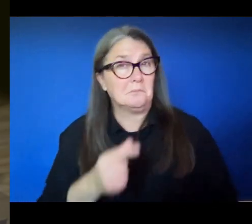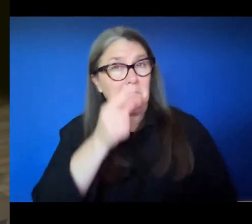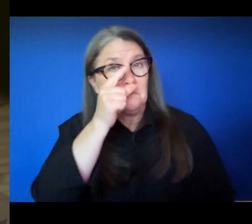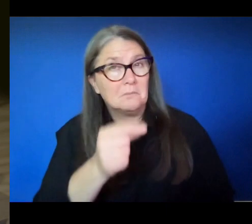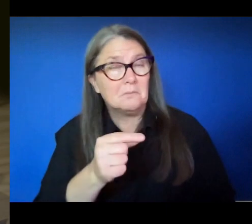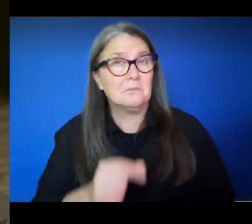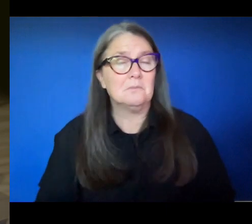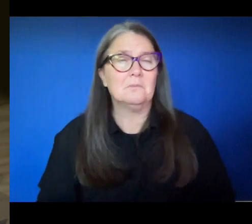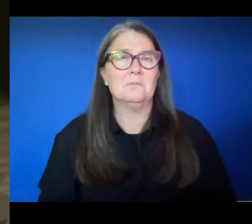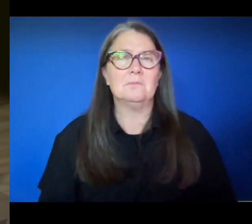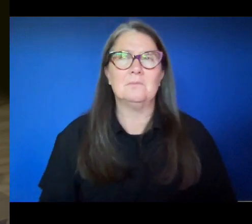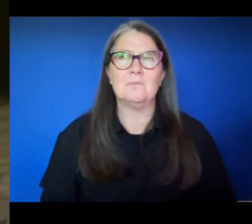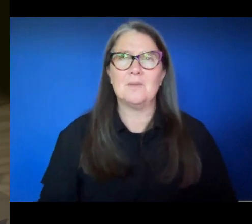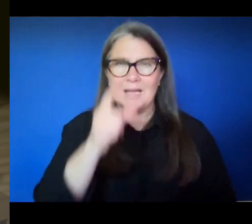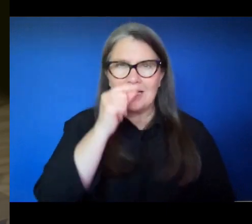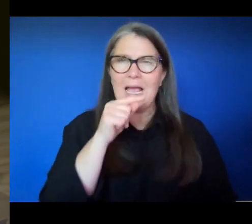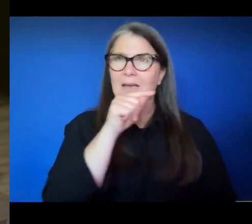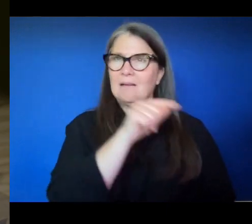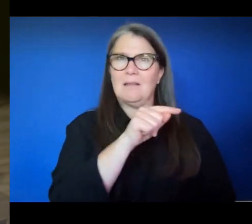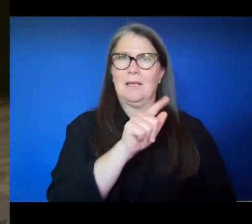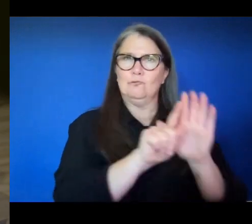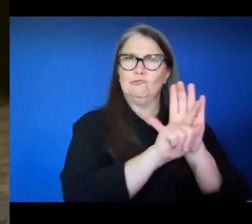they kind of seek to represent?